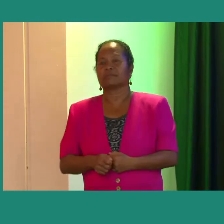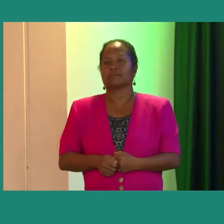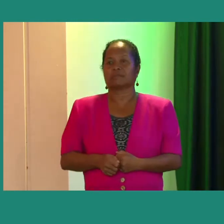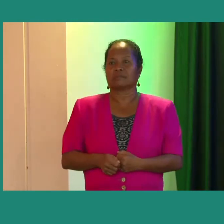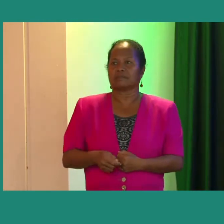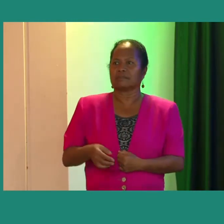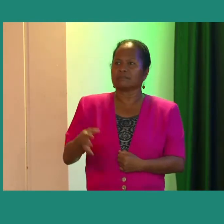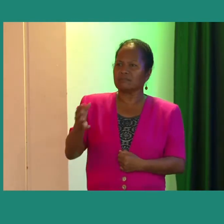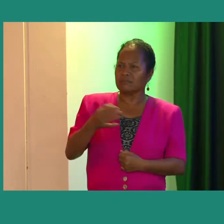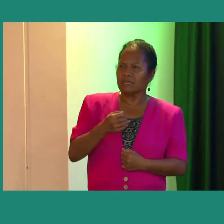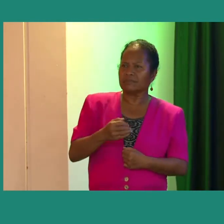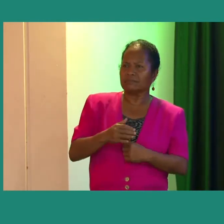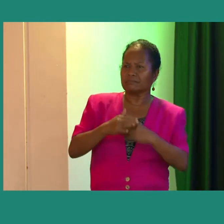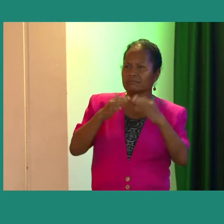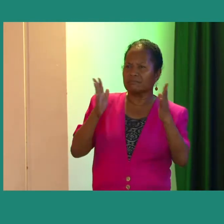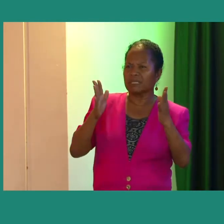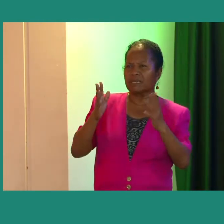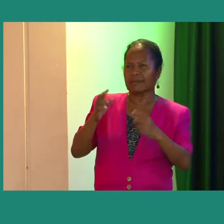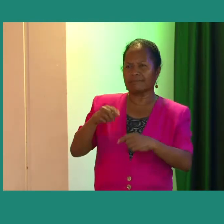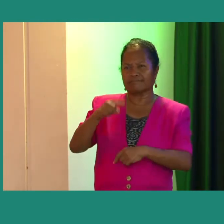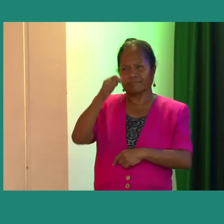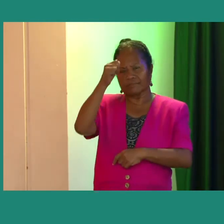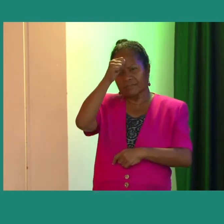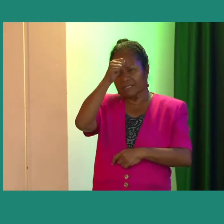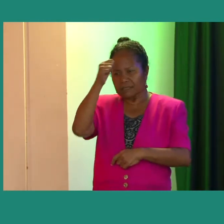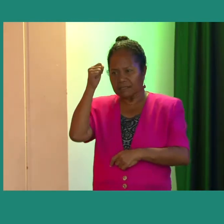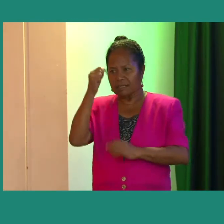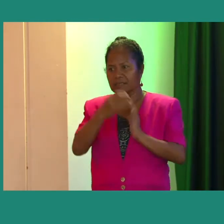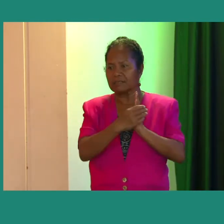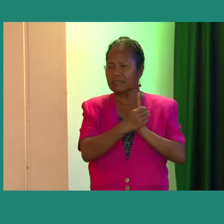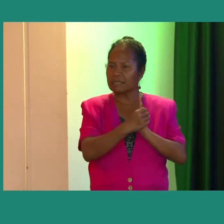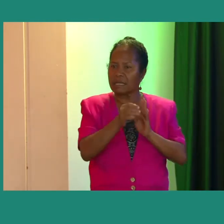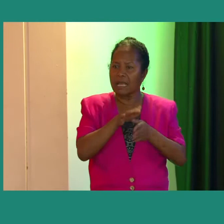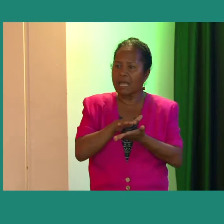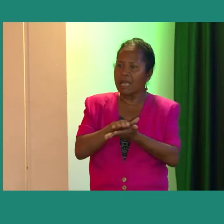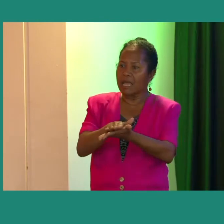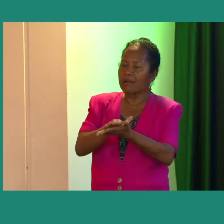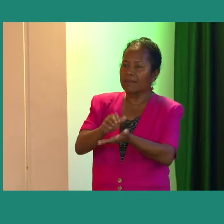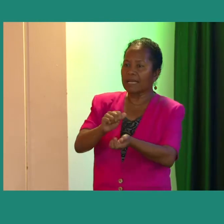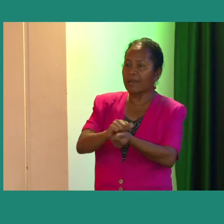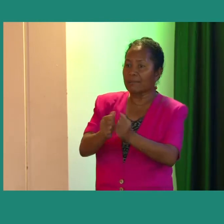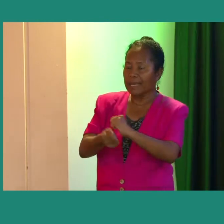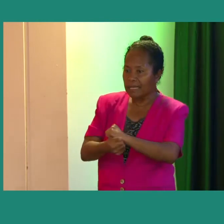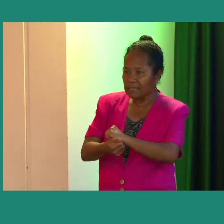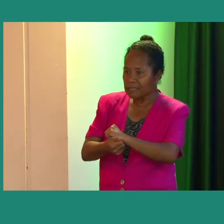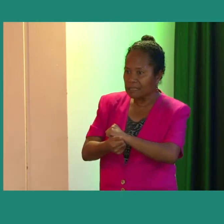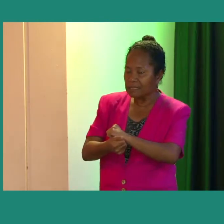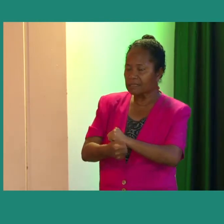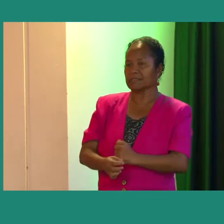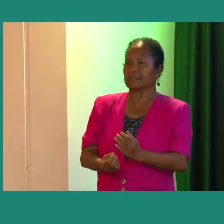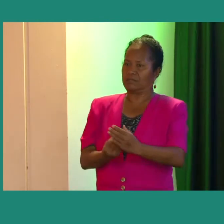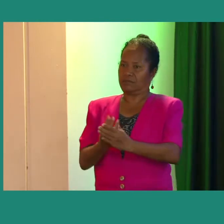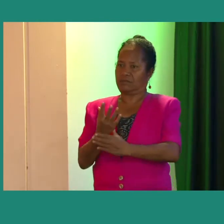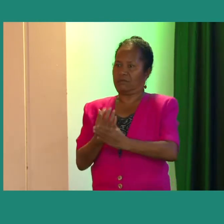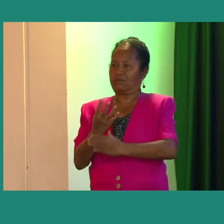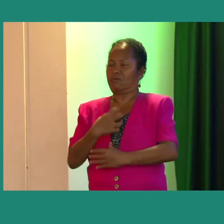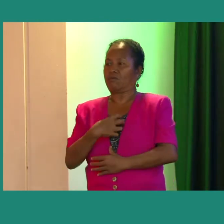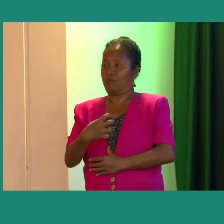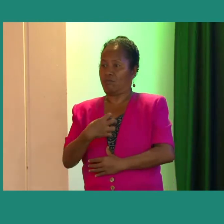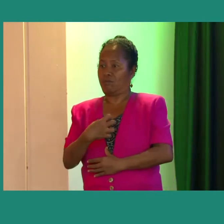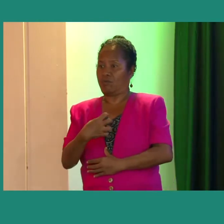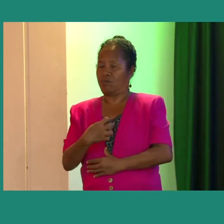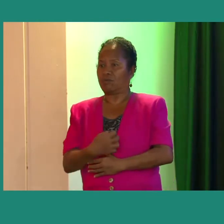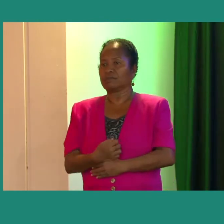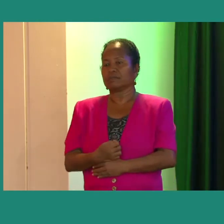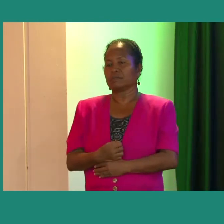to greater creativity and helping companies innovate more. Diverse teams are more likely to have